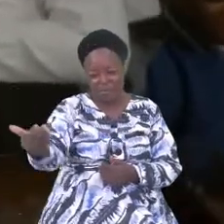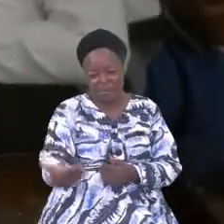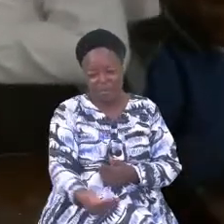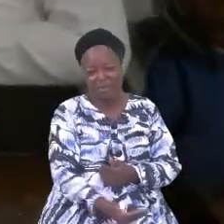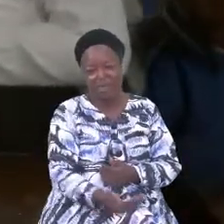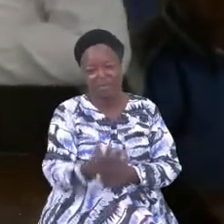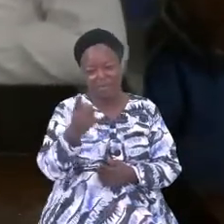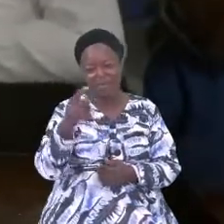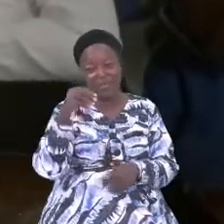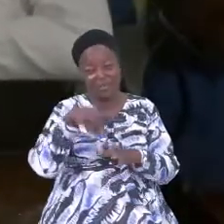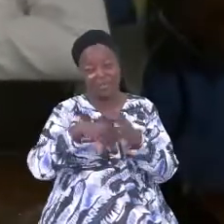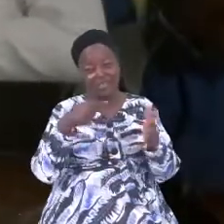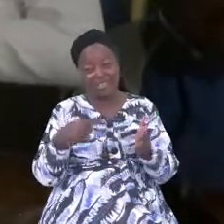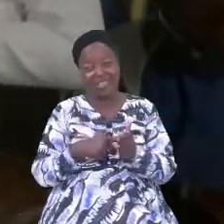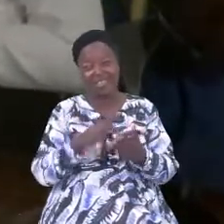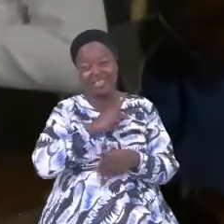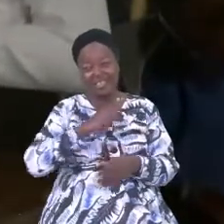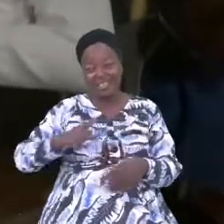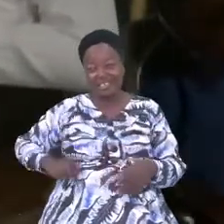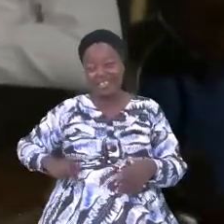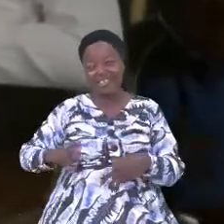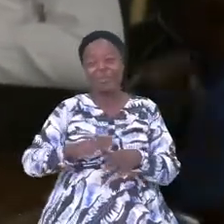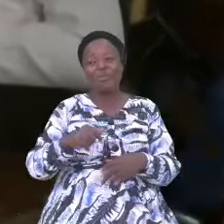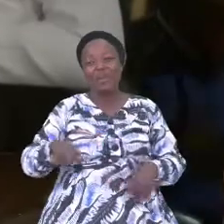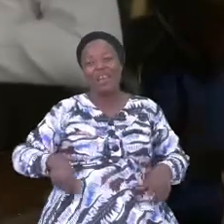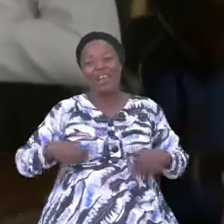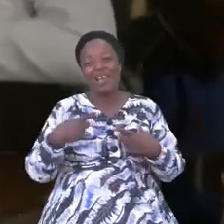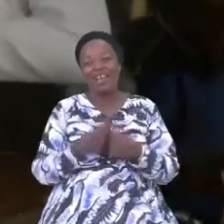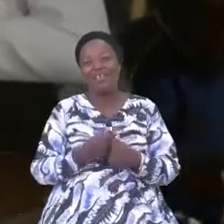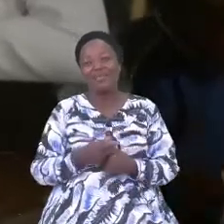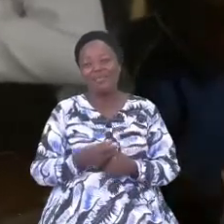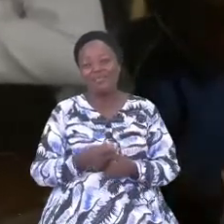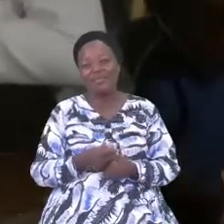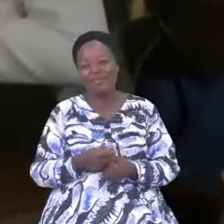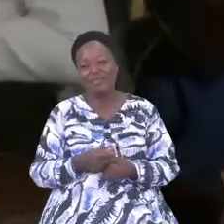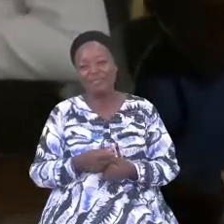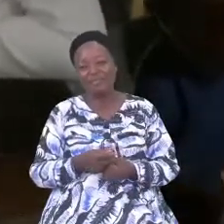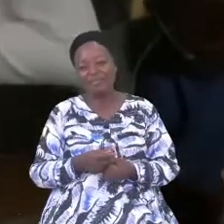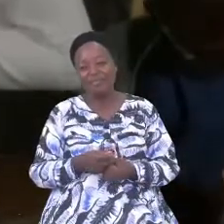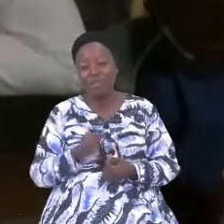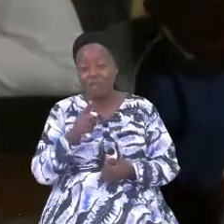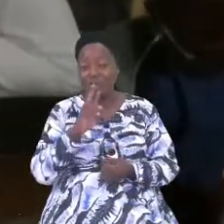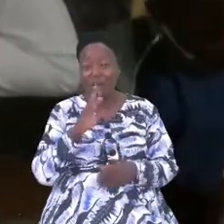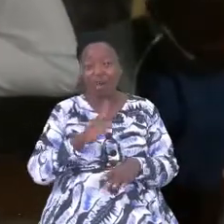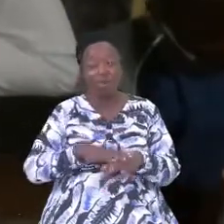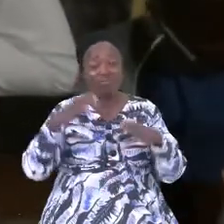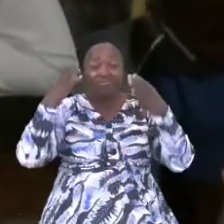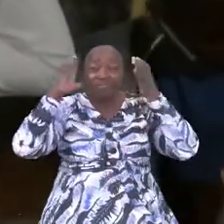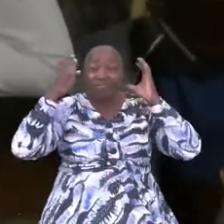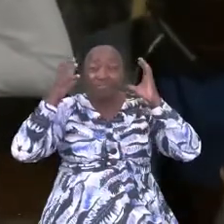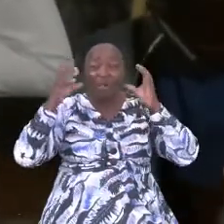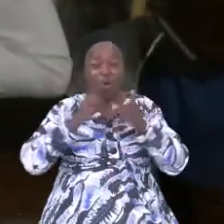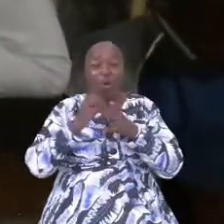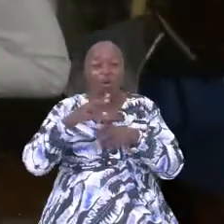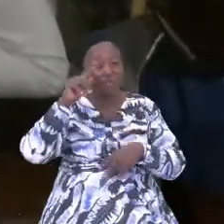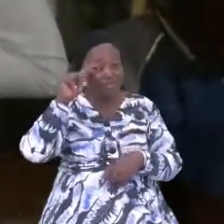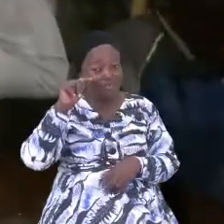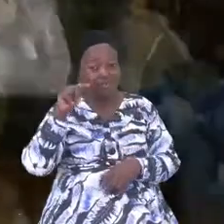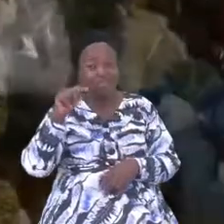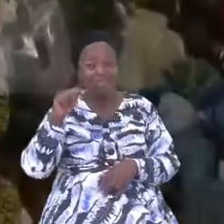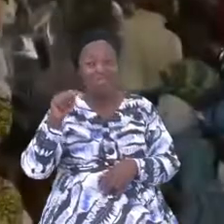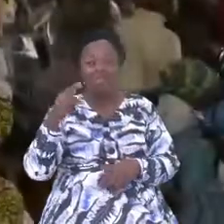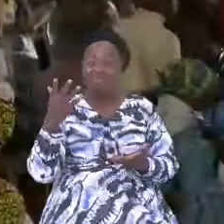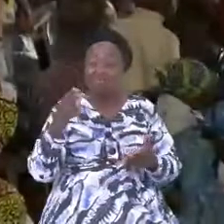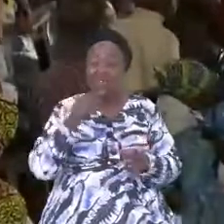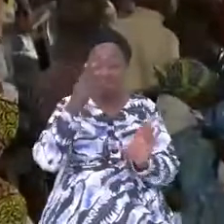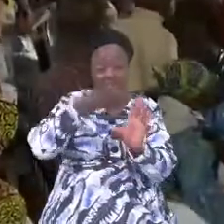kingdom live. You're on radio. You're on television. You are joining